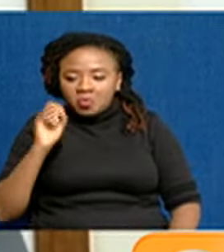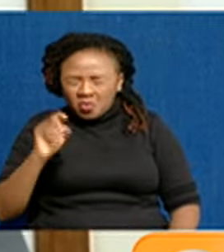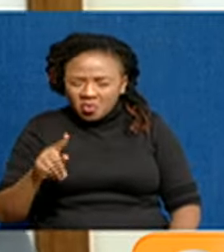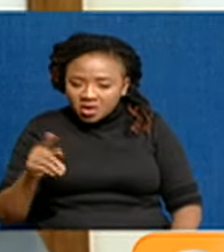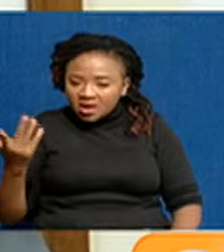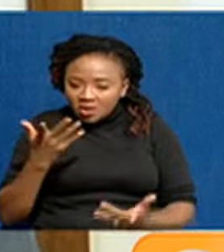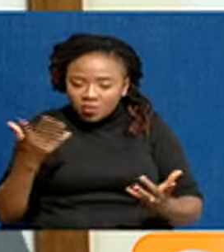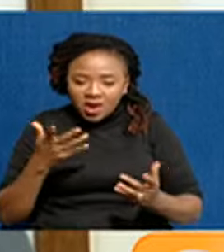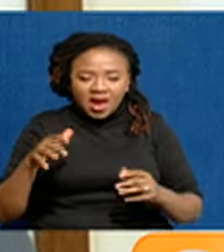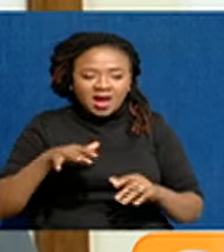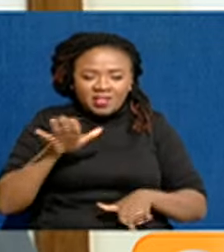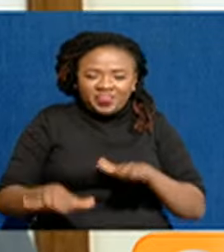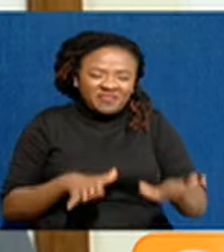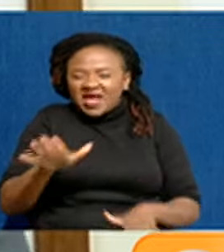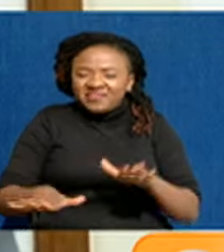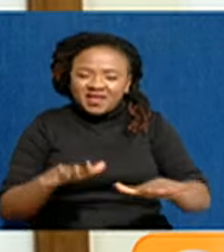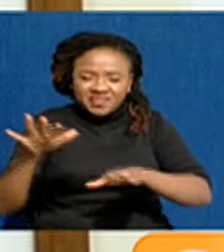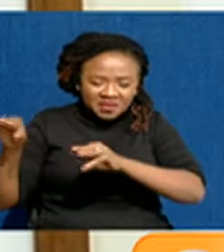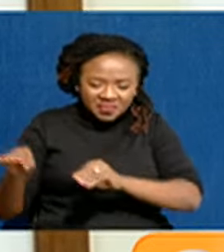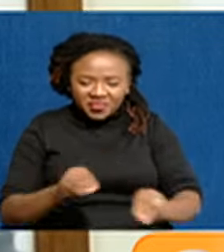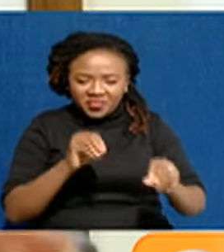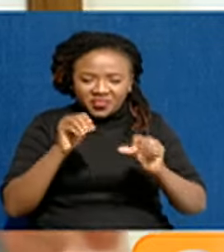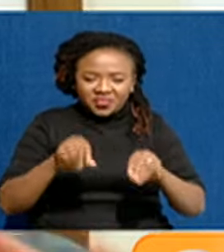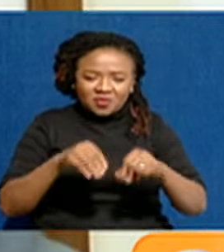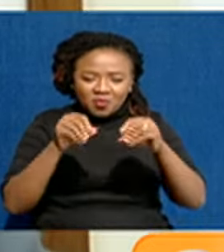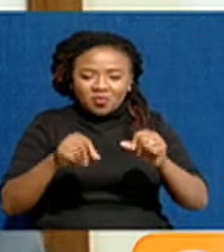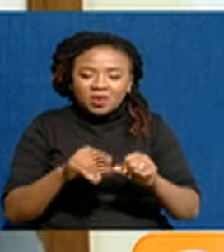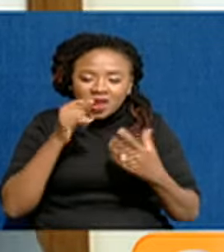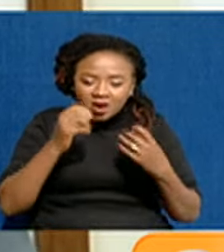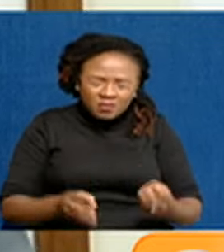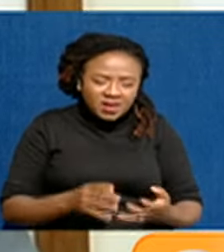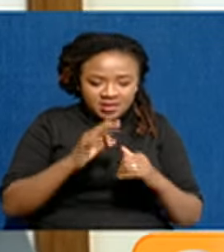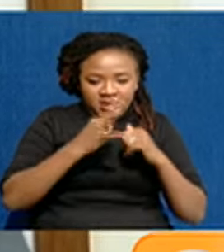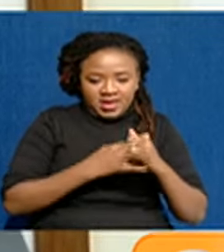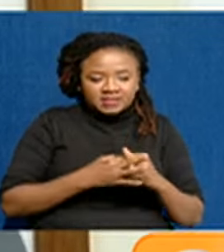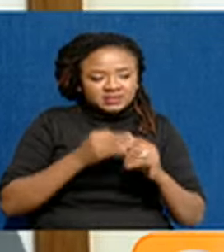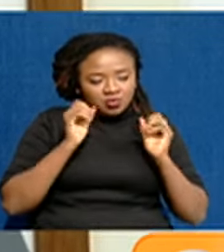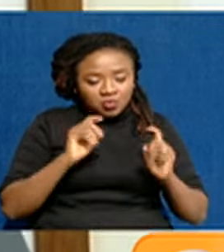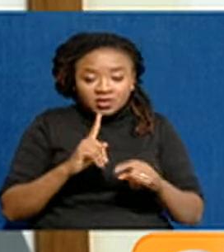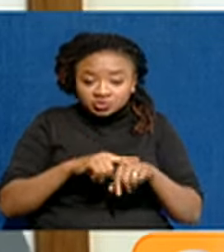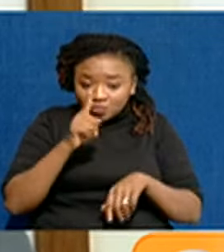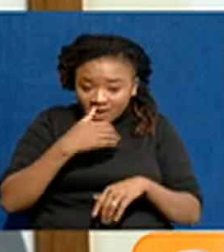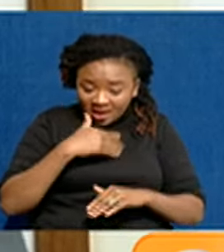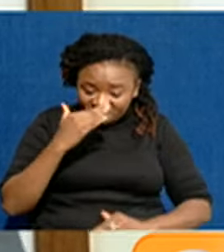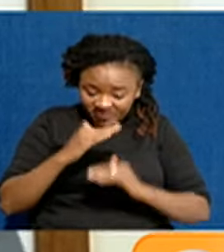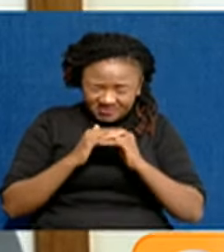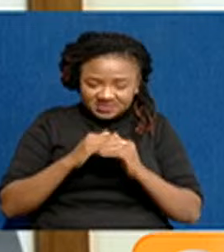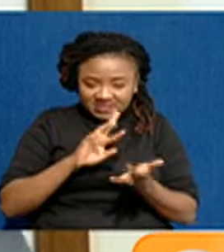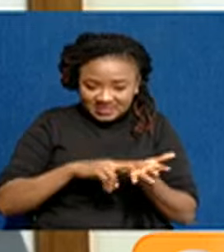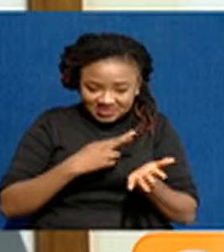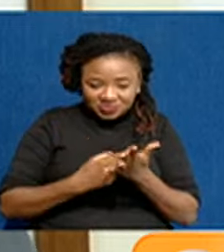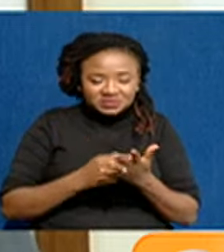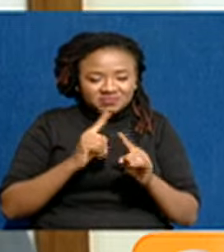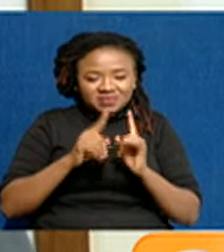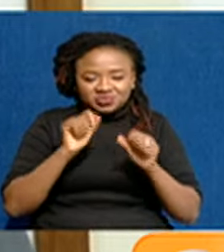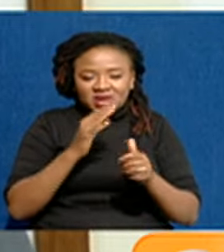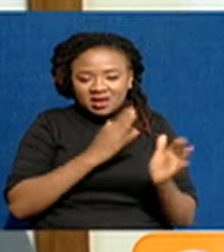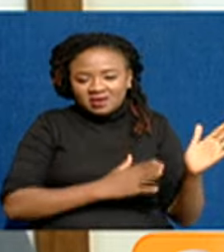mudslide prone areas. Which ones are most affected? The 8, you know. So that way, when you have a limited resource envelope, then there's prudence. Of course.